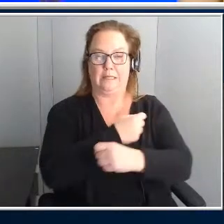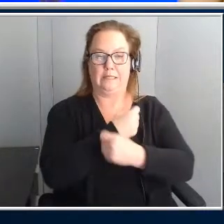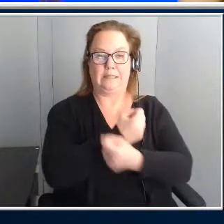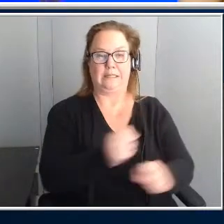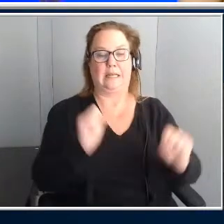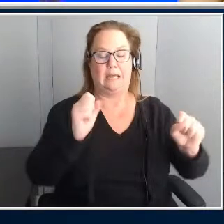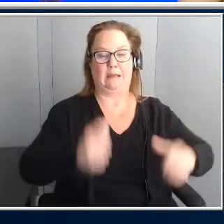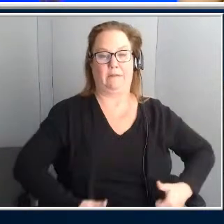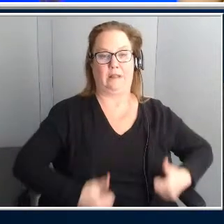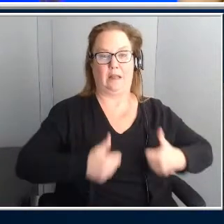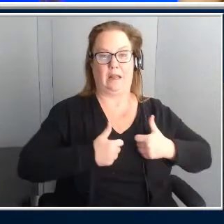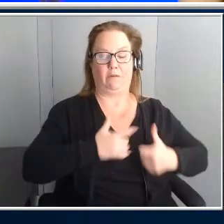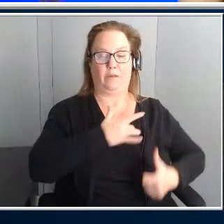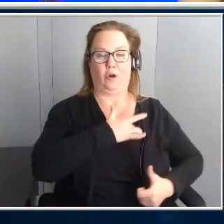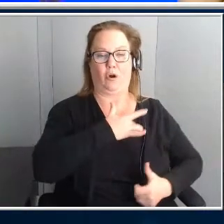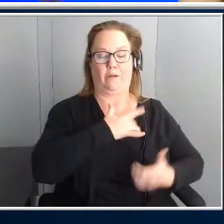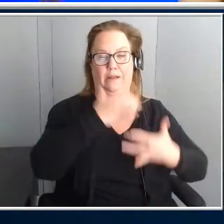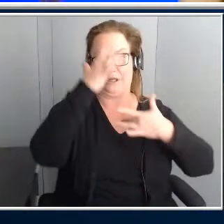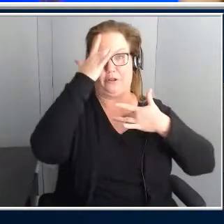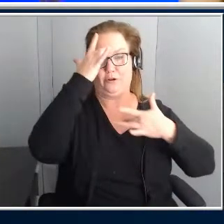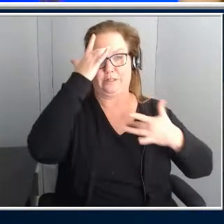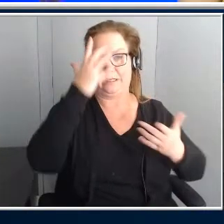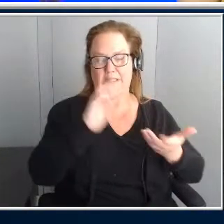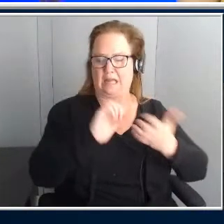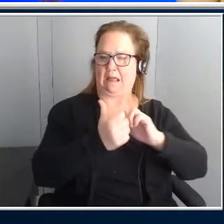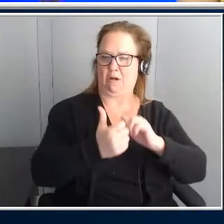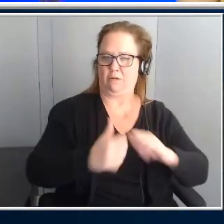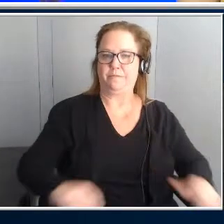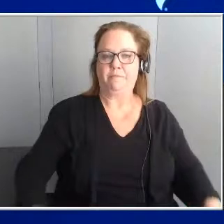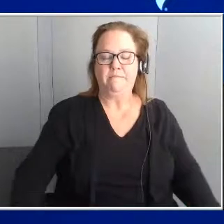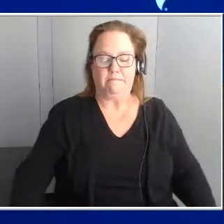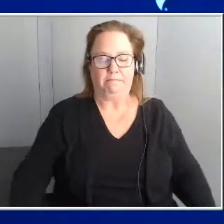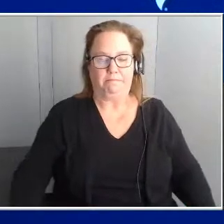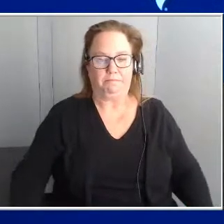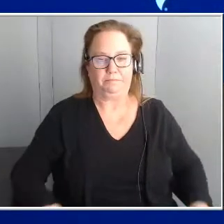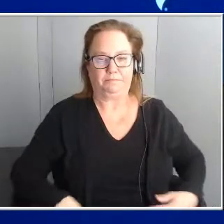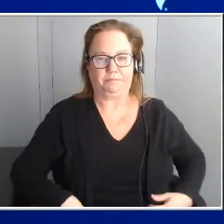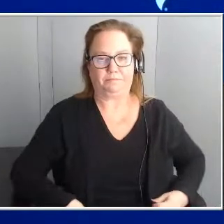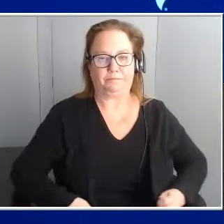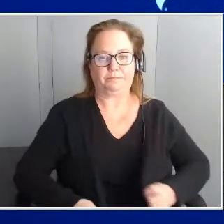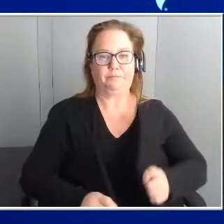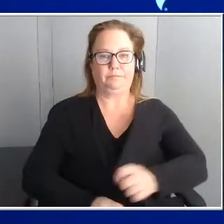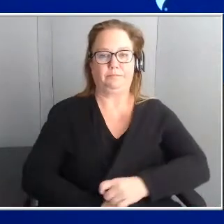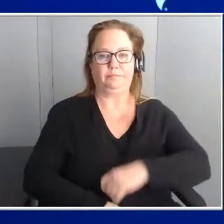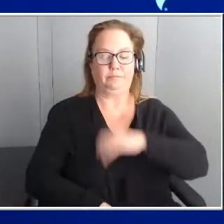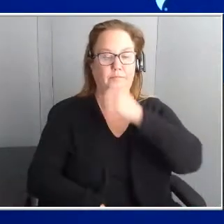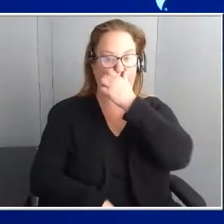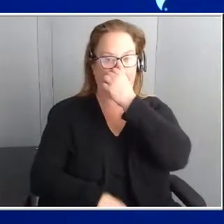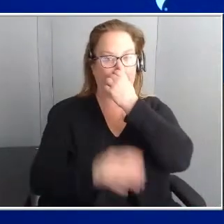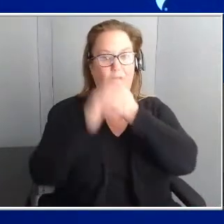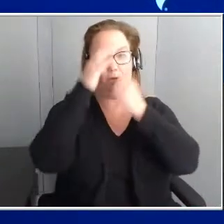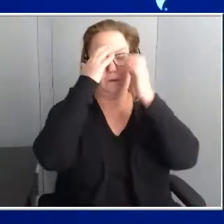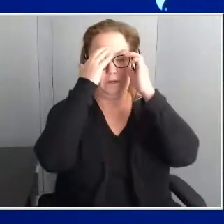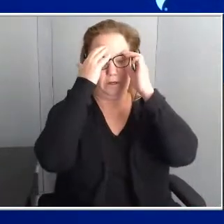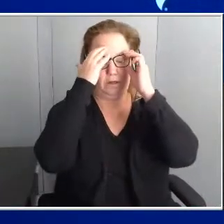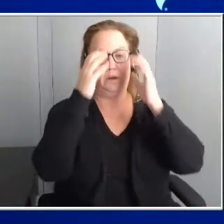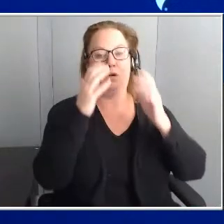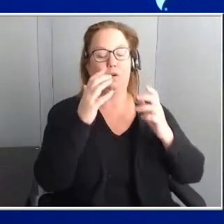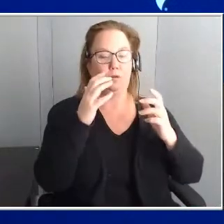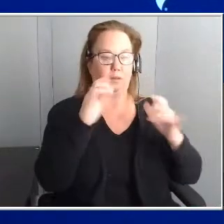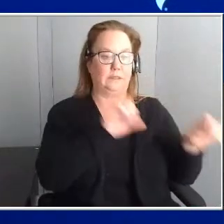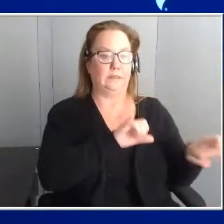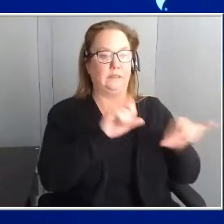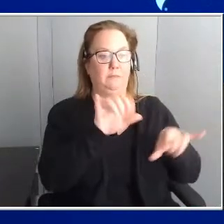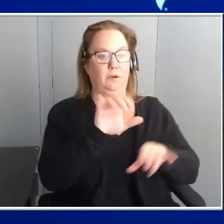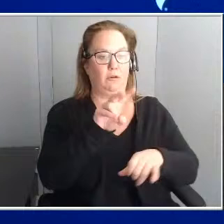with cardiovascular disease. Yeah. How? Yeah, so we know that similar to COVID, one of the complications with